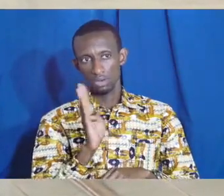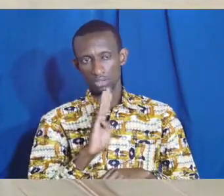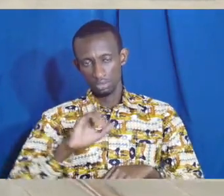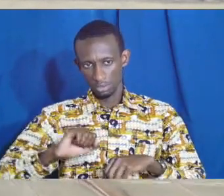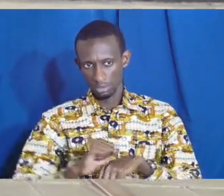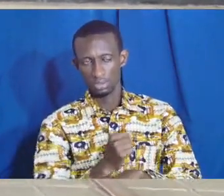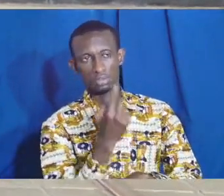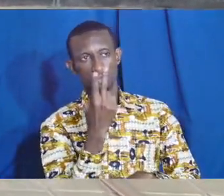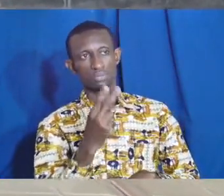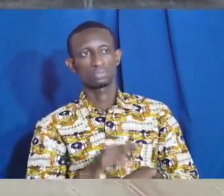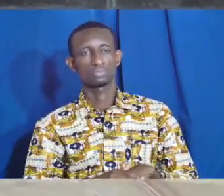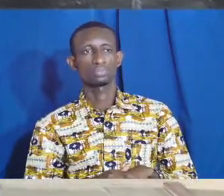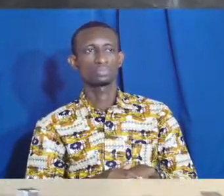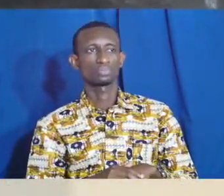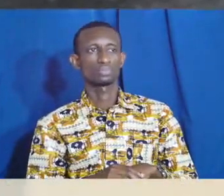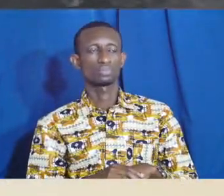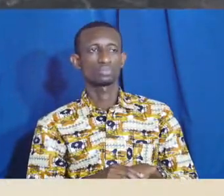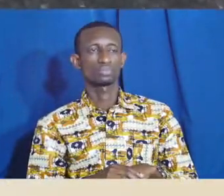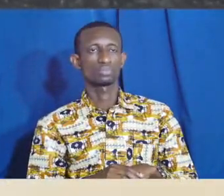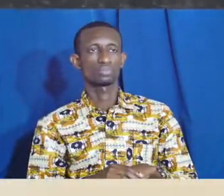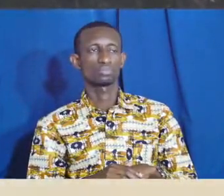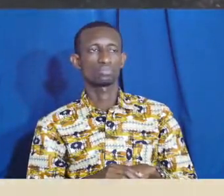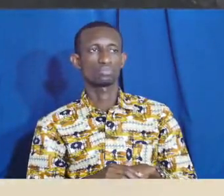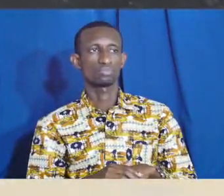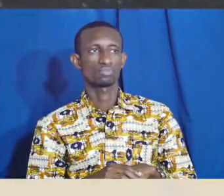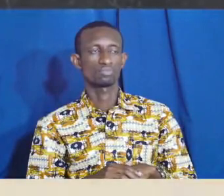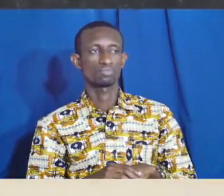which is concerning about enzymes.